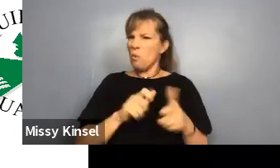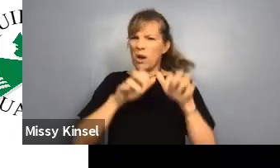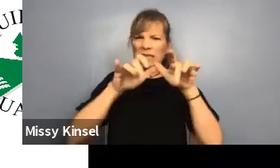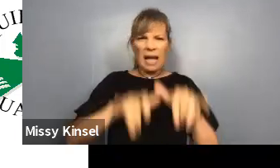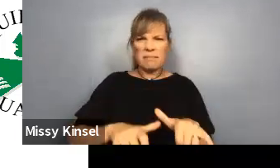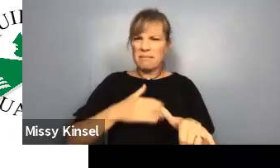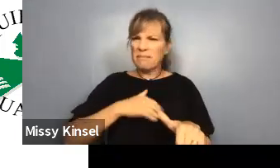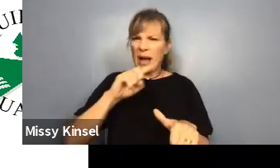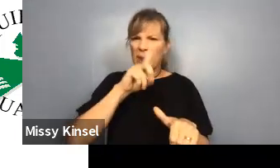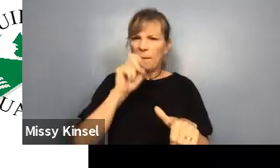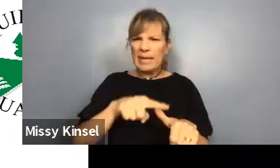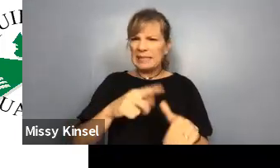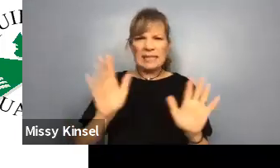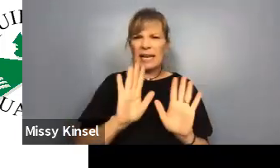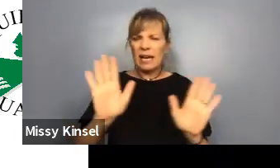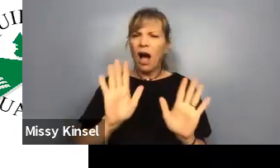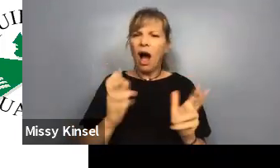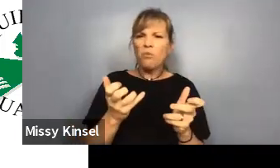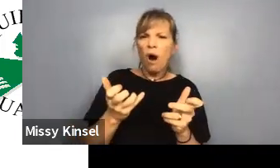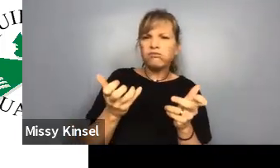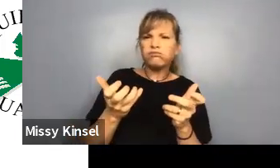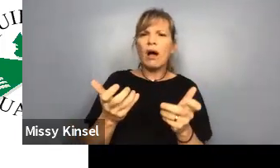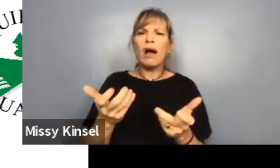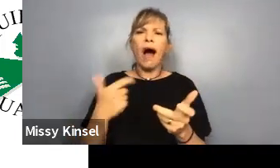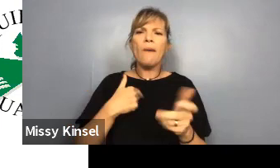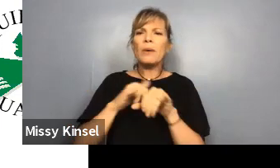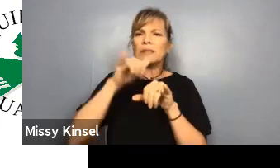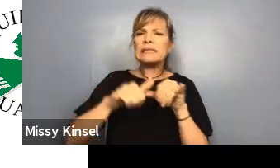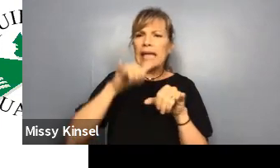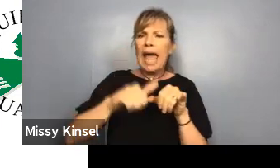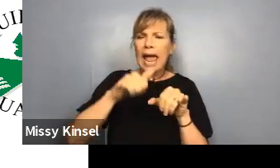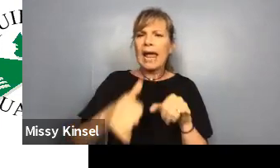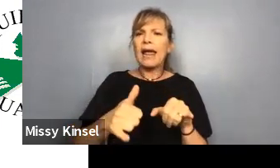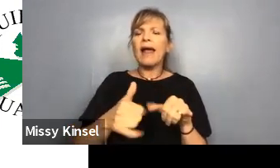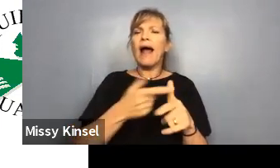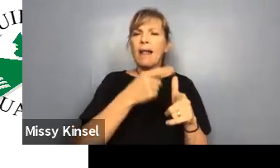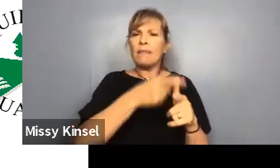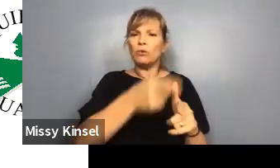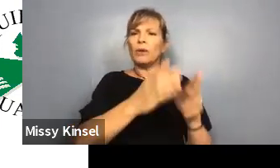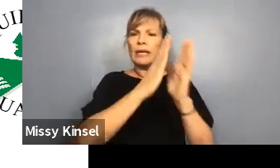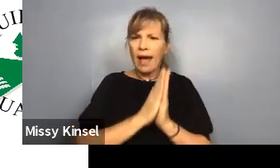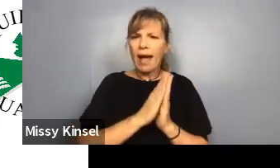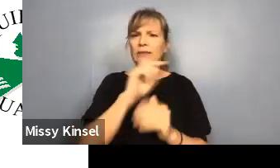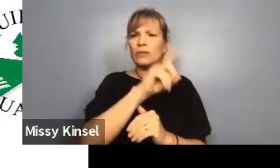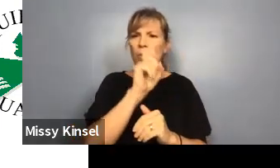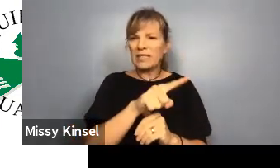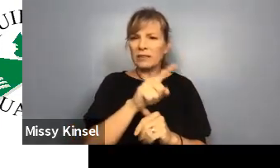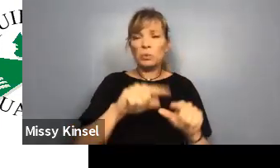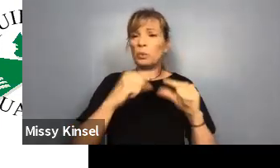typing your answers in, we're happy to stick around and unmute you so that you can ask those to the